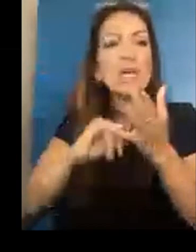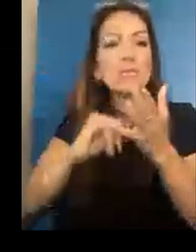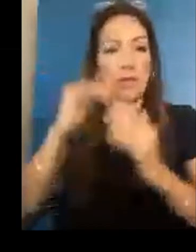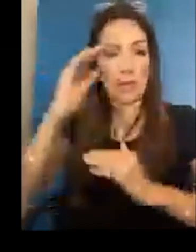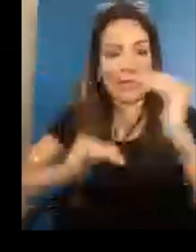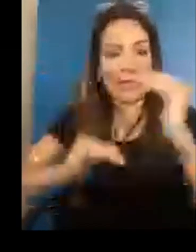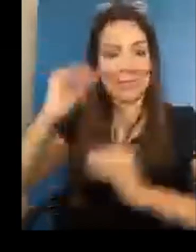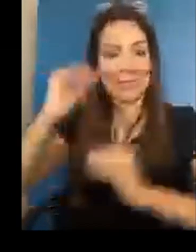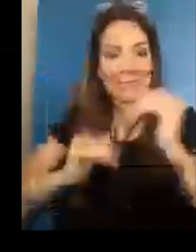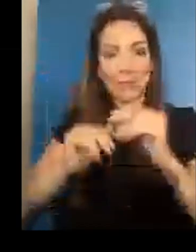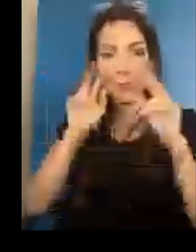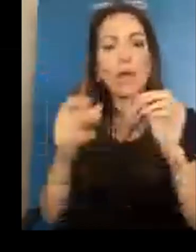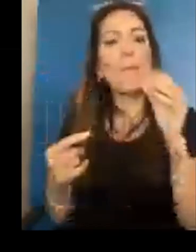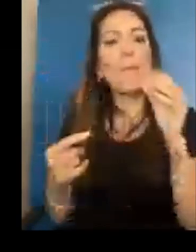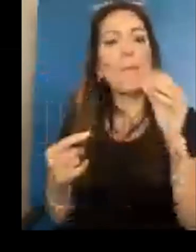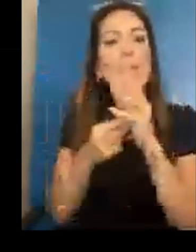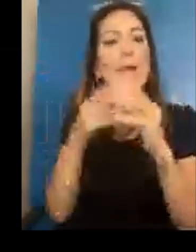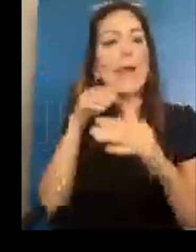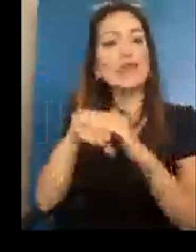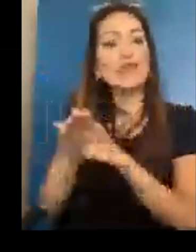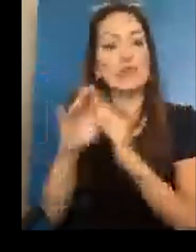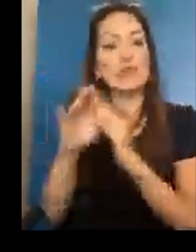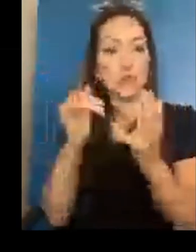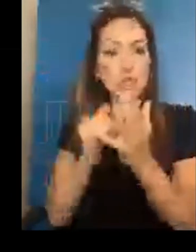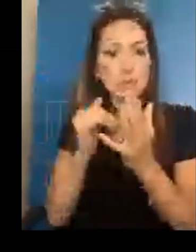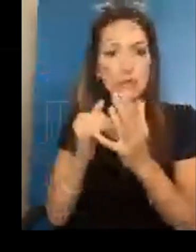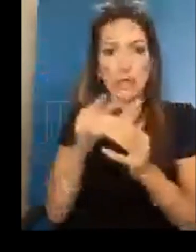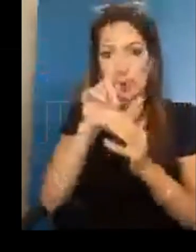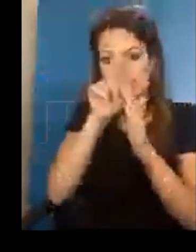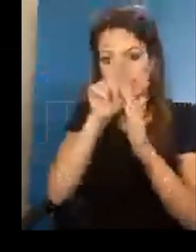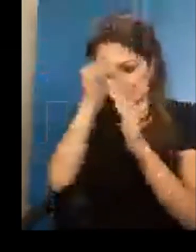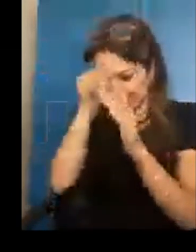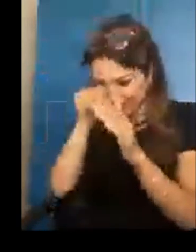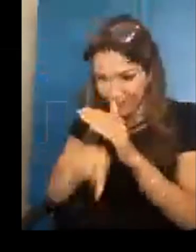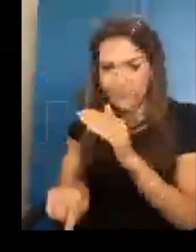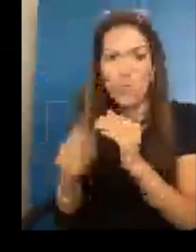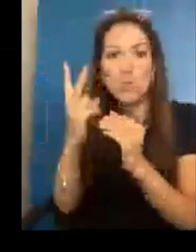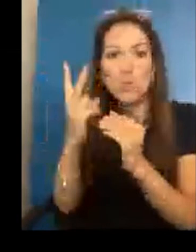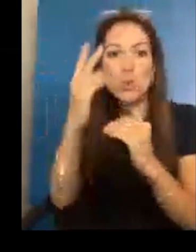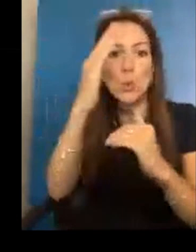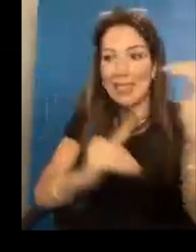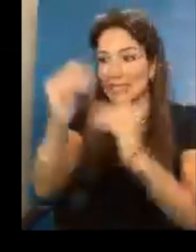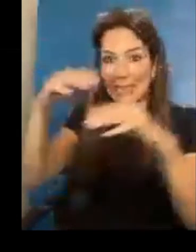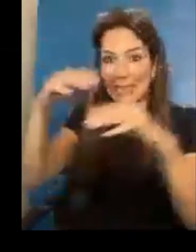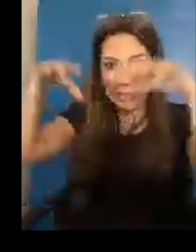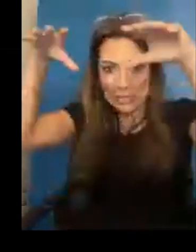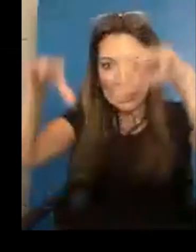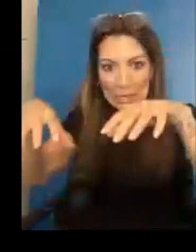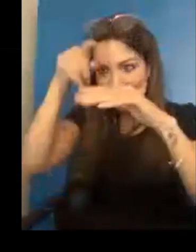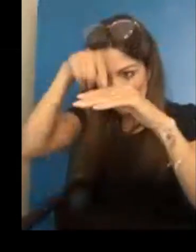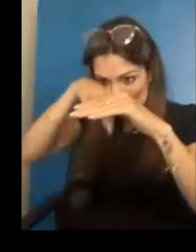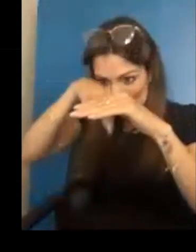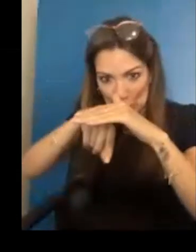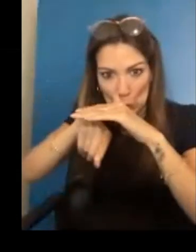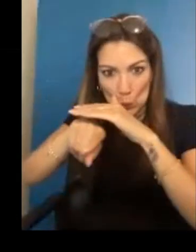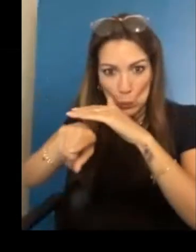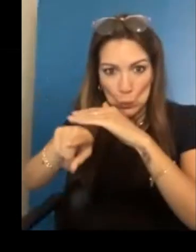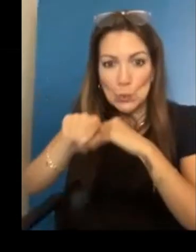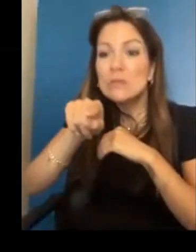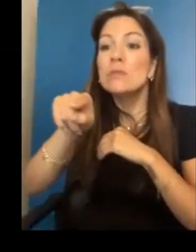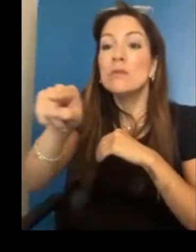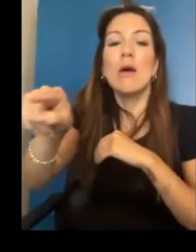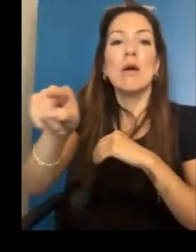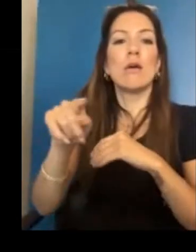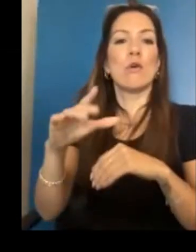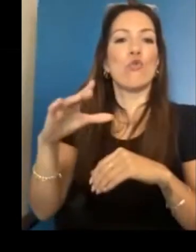see that the main entrance into the Shaftesbury building is you would go down between the two buildings, between Story and Shaftesbury building, towards where the existing